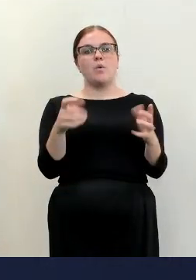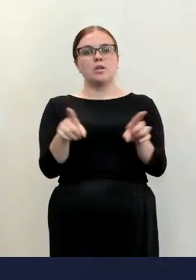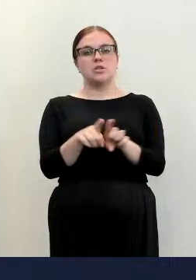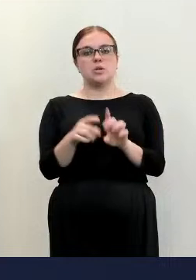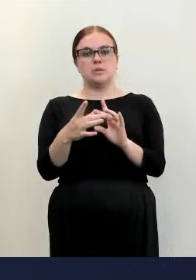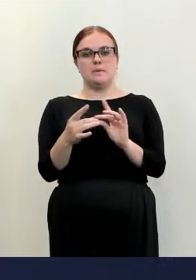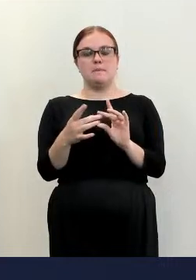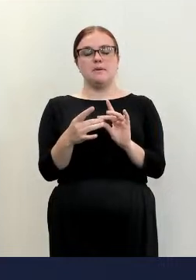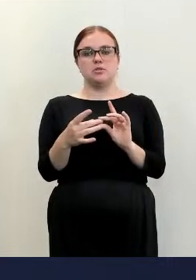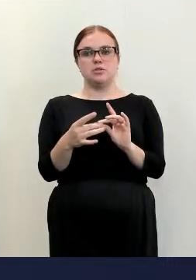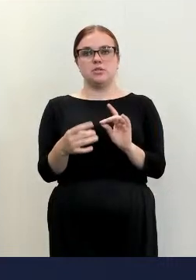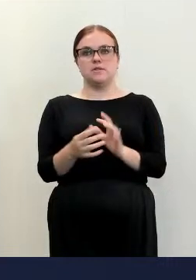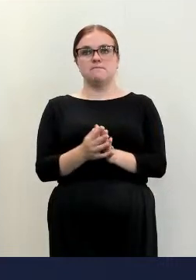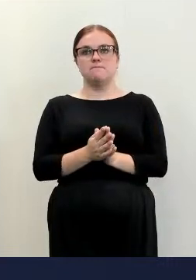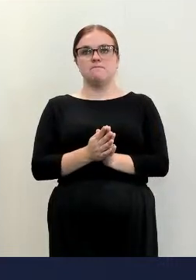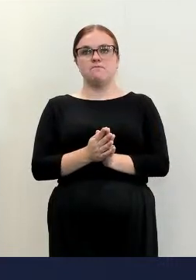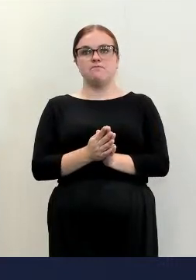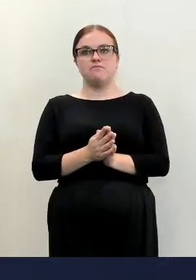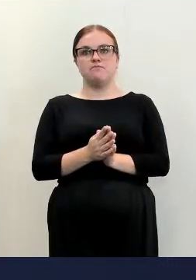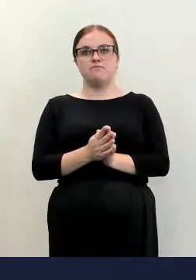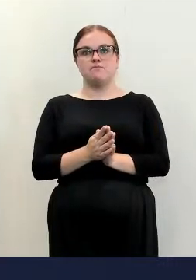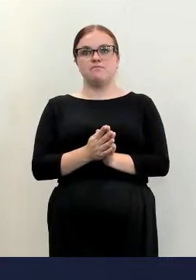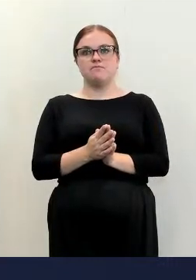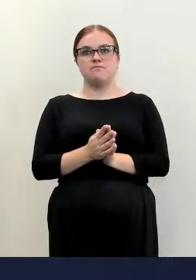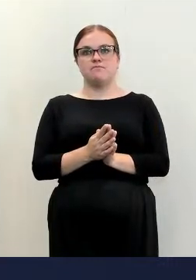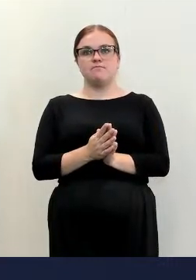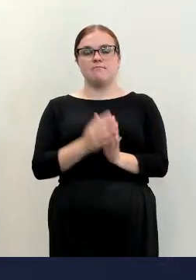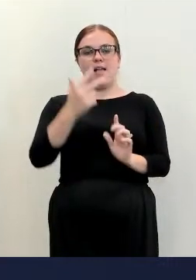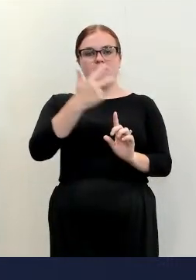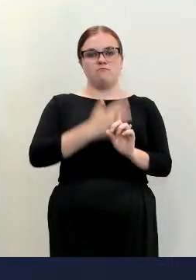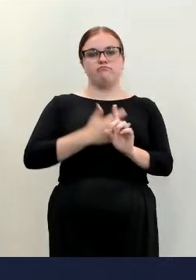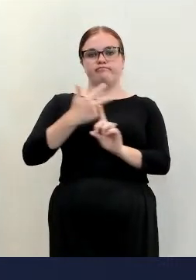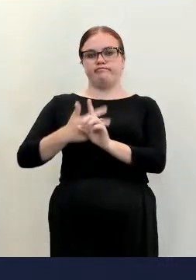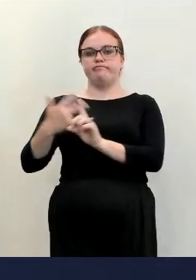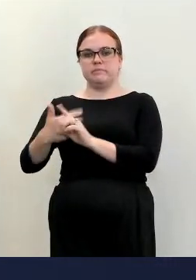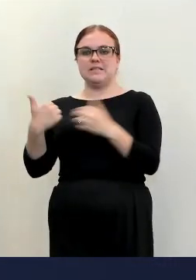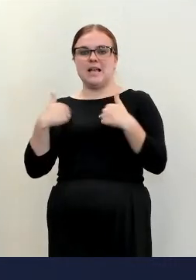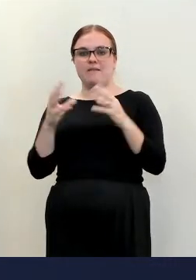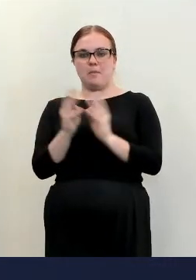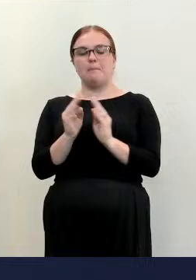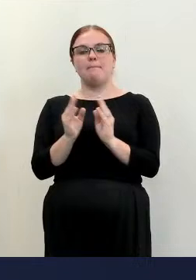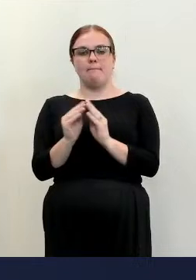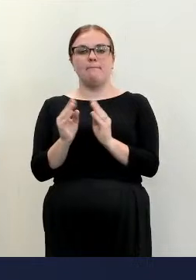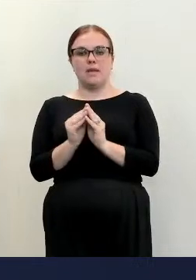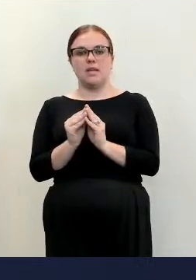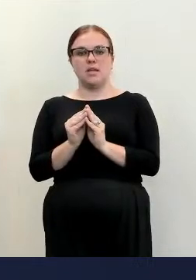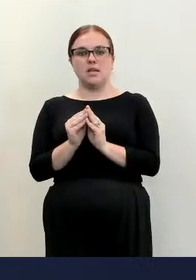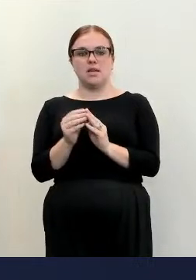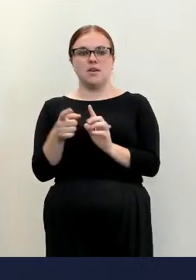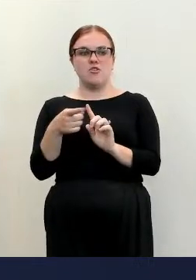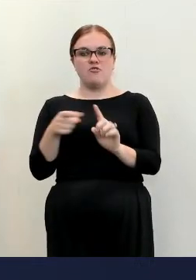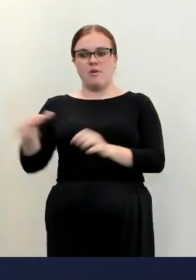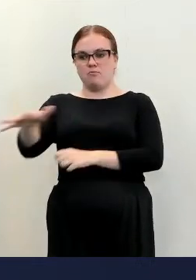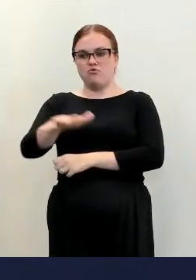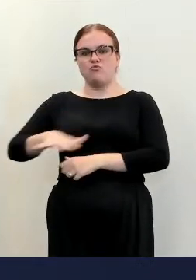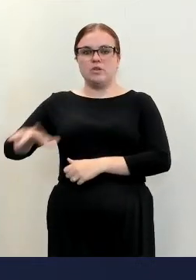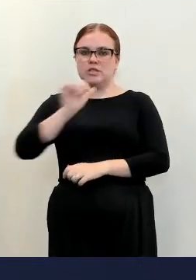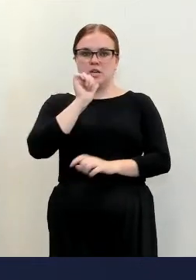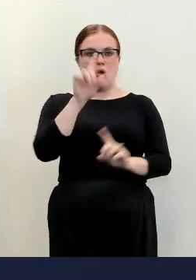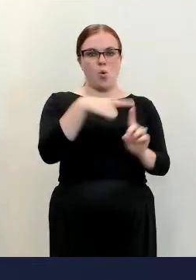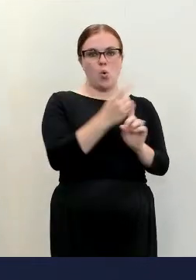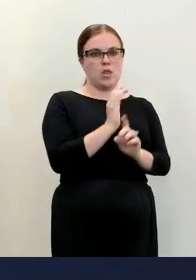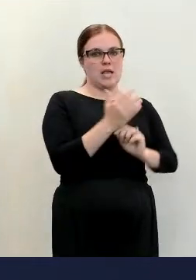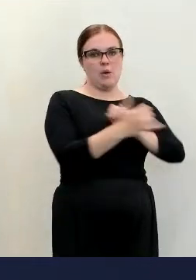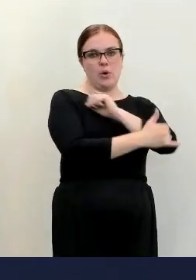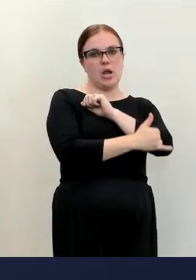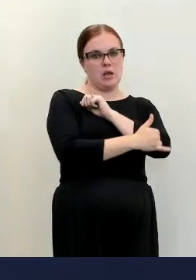that every quarter we hold a task force meeting. We bring people from across the region, not just all Erie County. There's people even